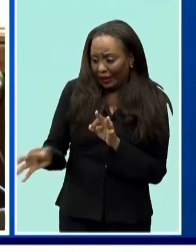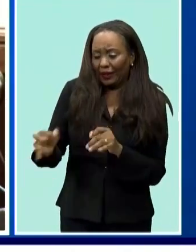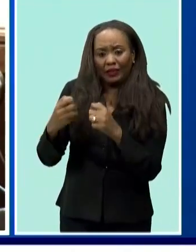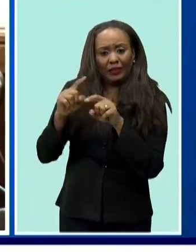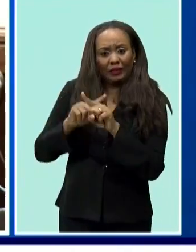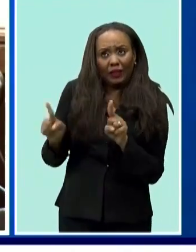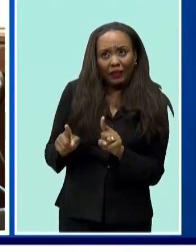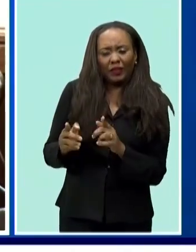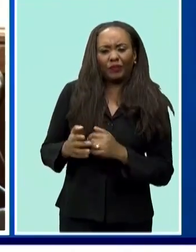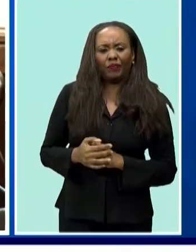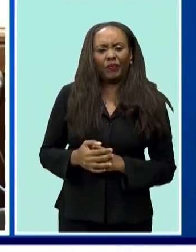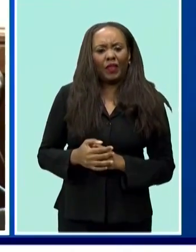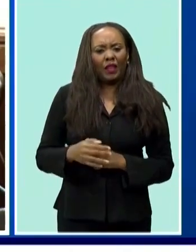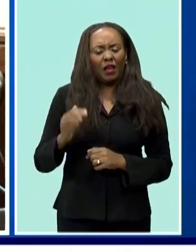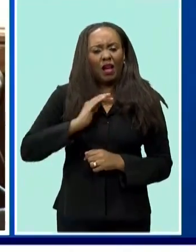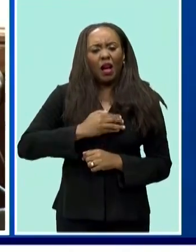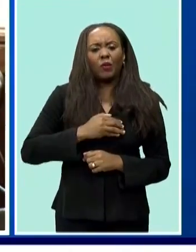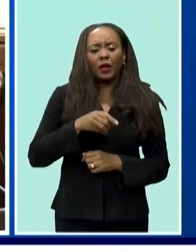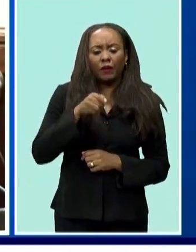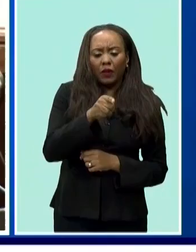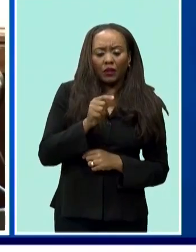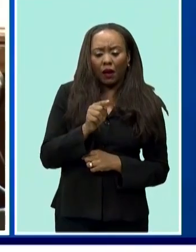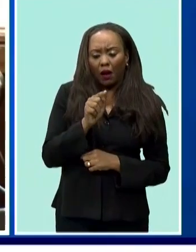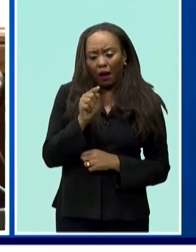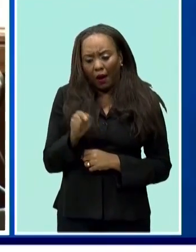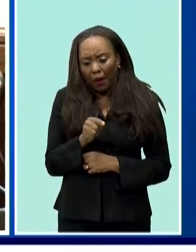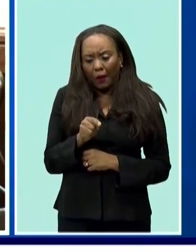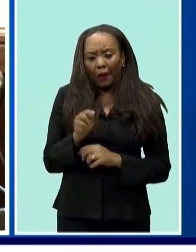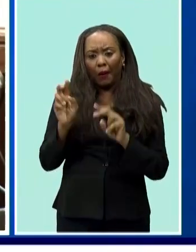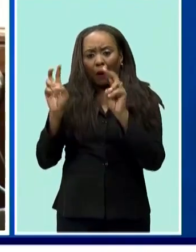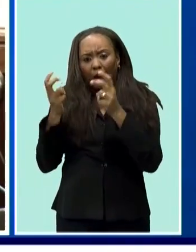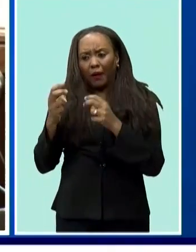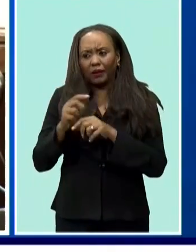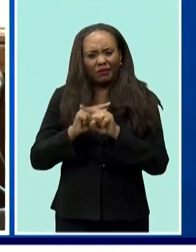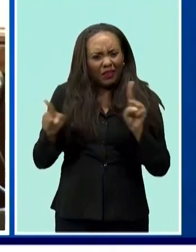in places that we would normally put punctuation is glaring.